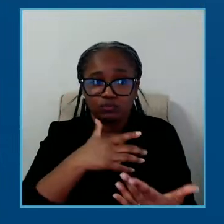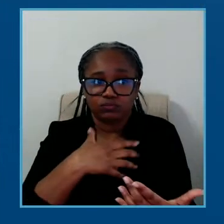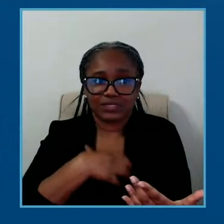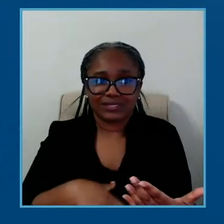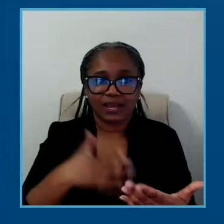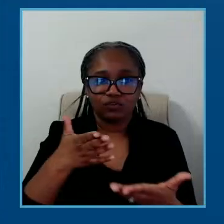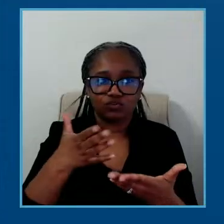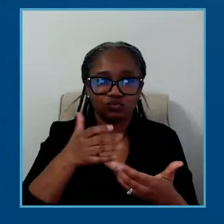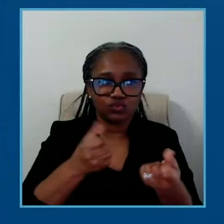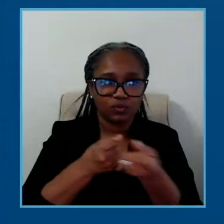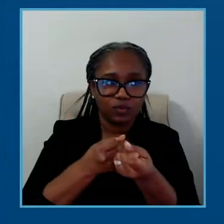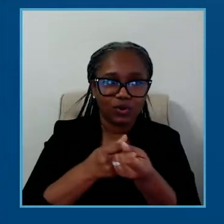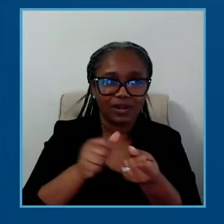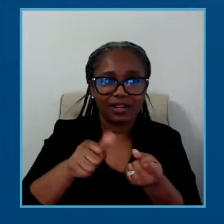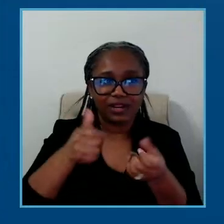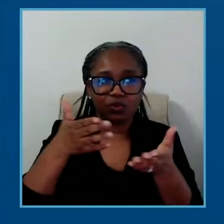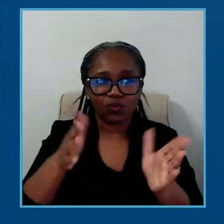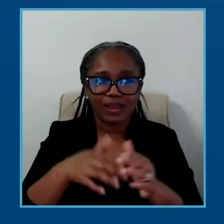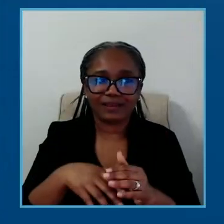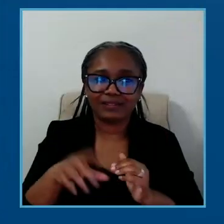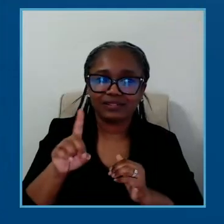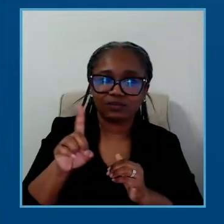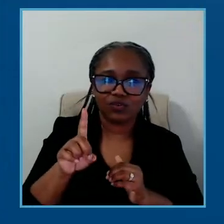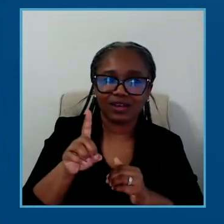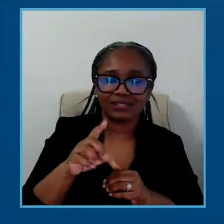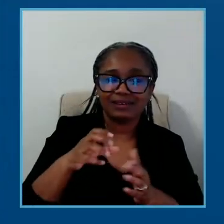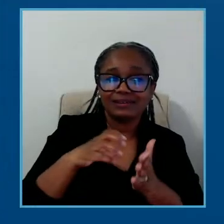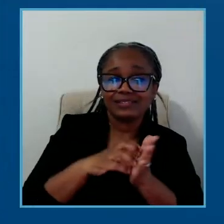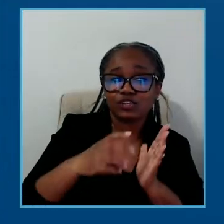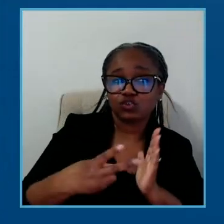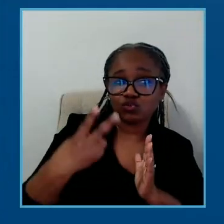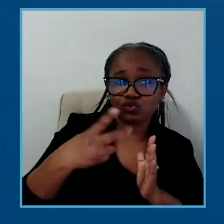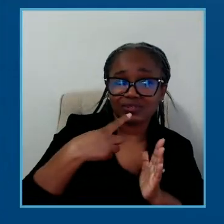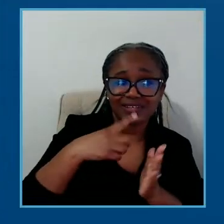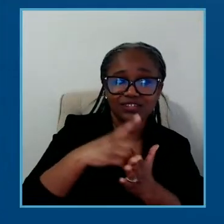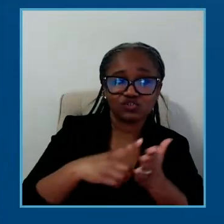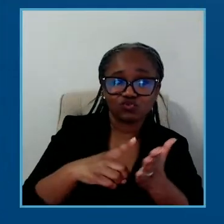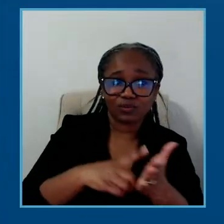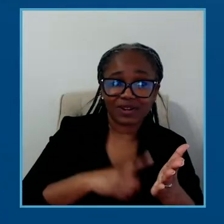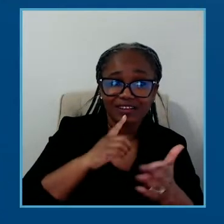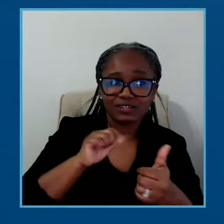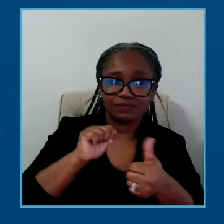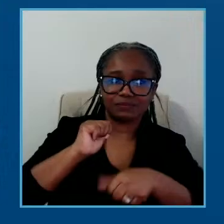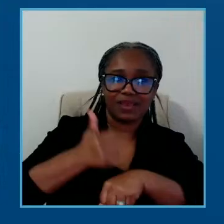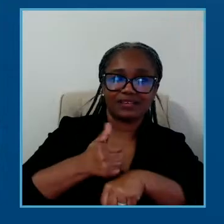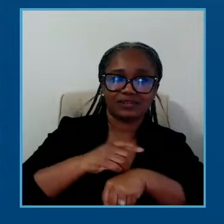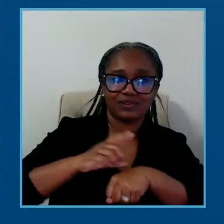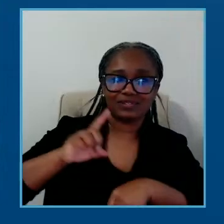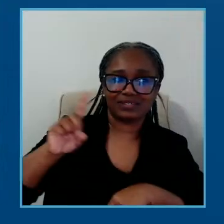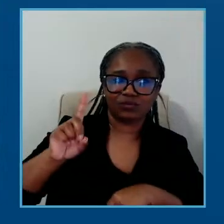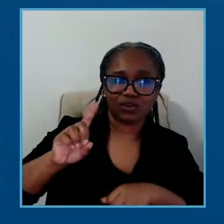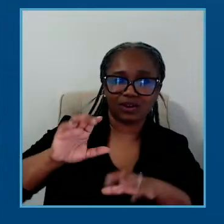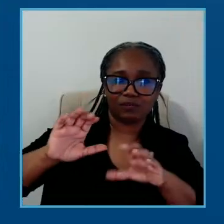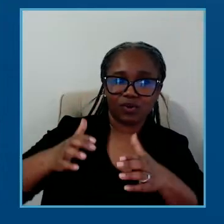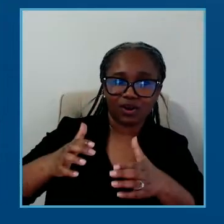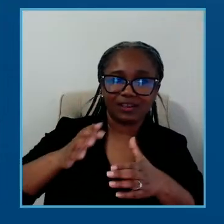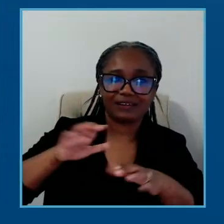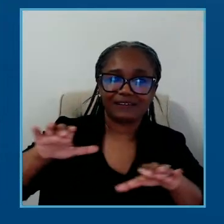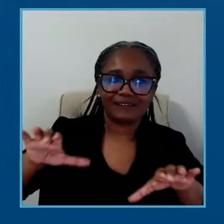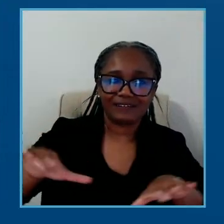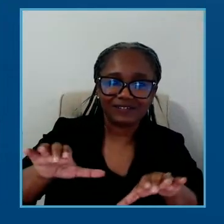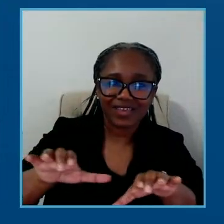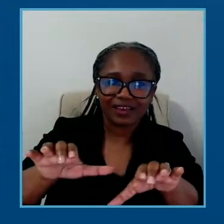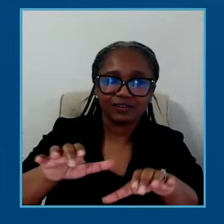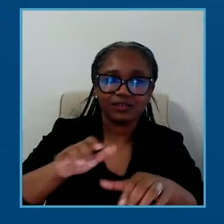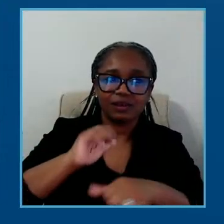orientation, gender identity and expression, ethnic identity, or disability is prohibited, to the end that the Democratic Party at all levels